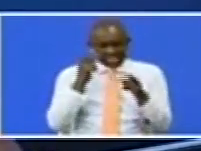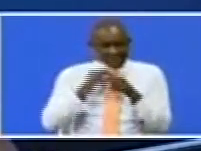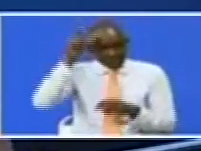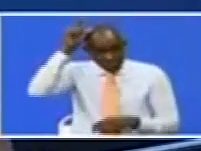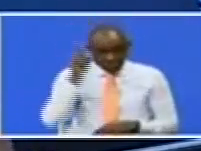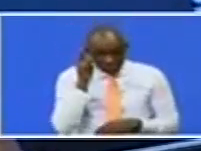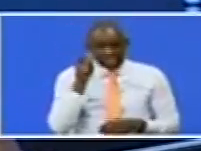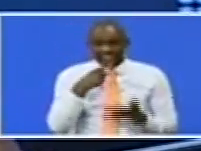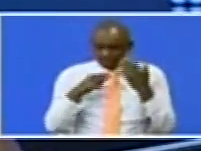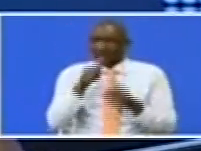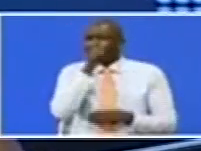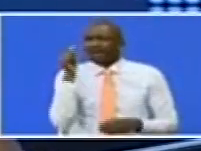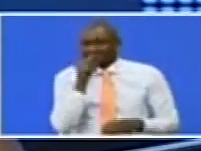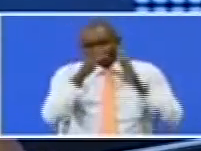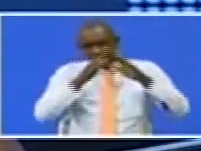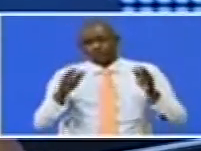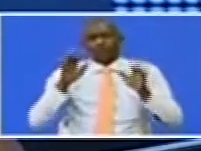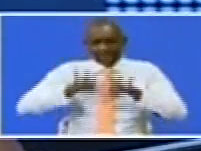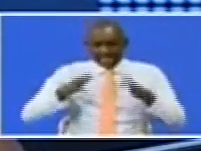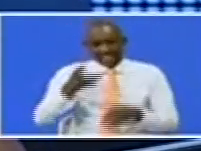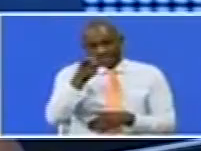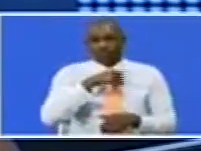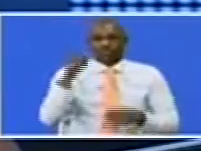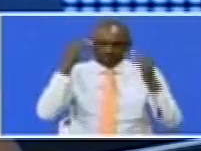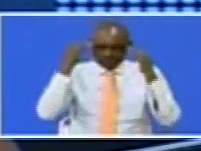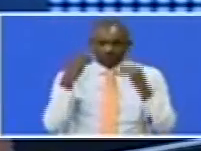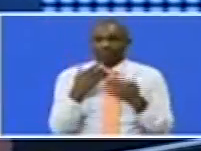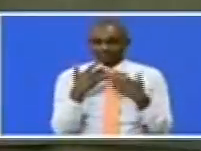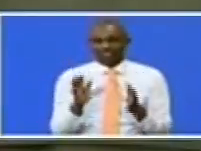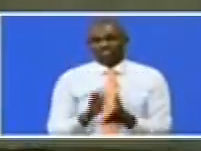at the private house party were also taken to court.